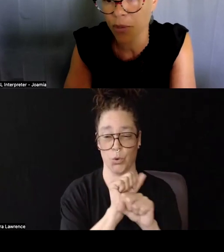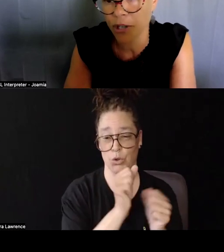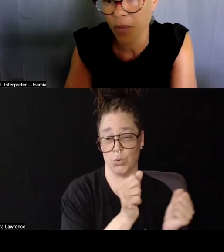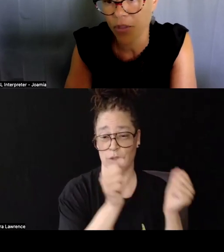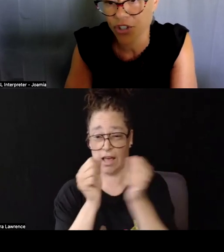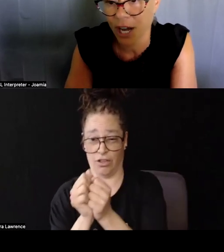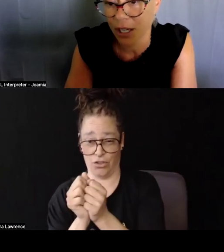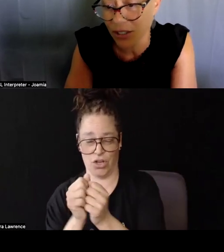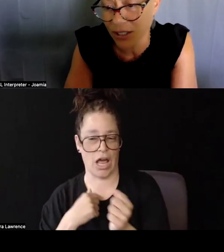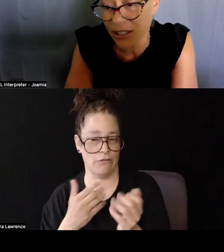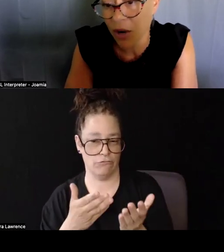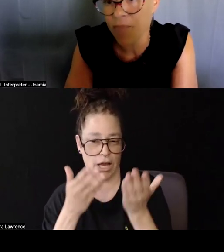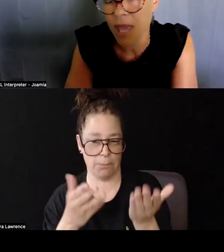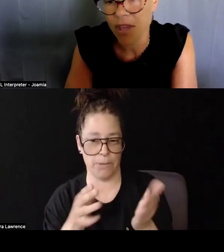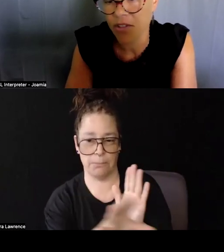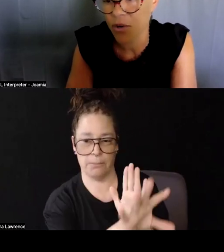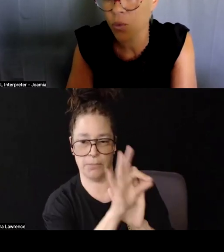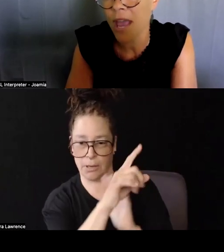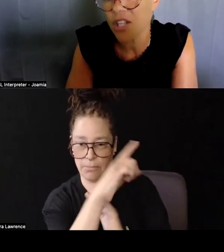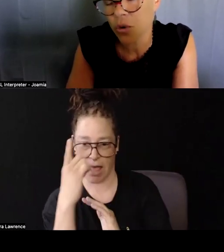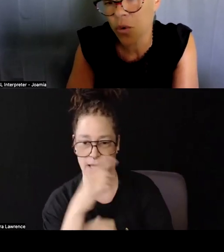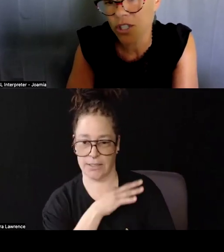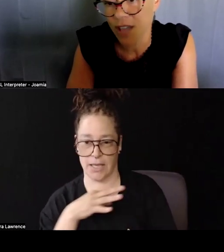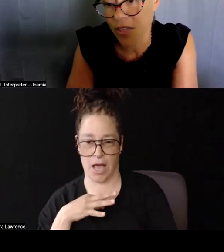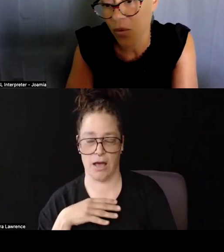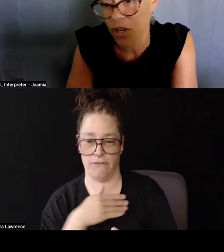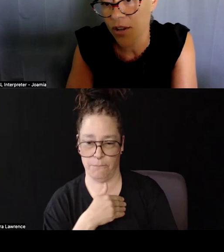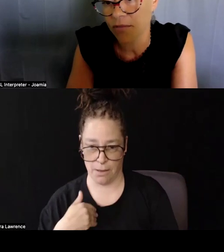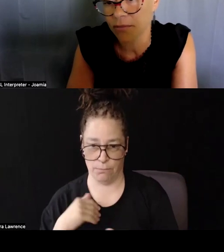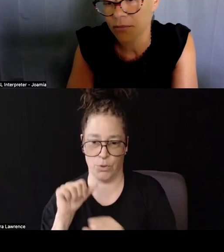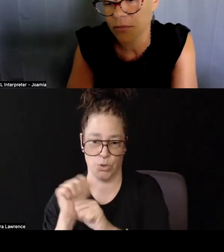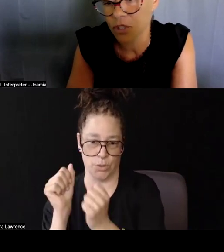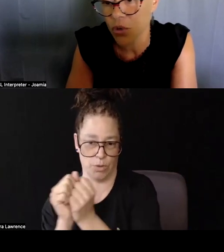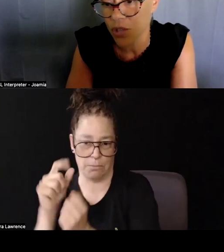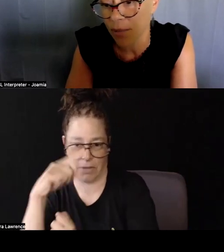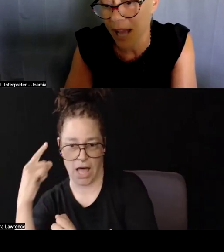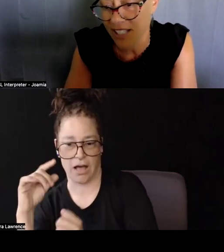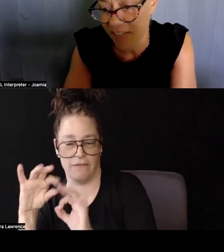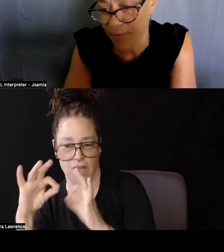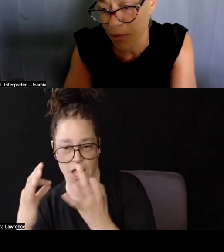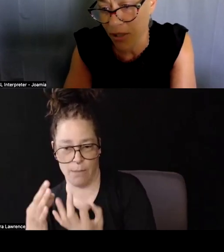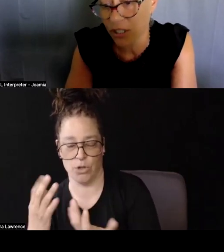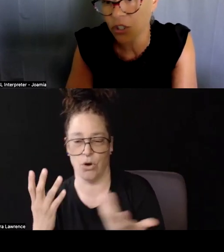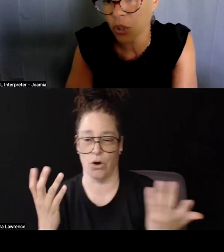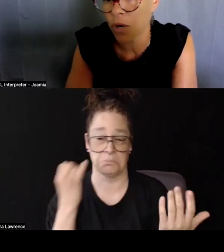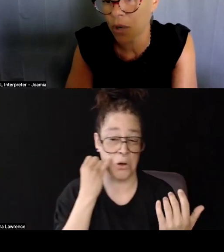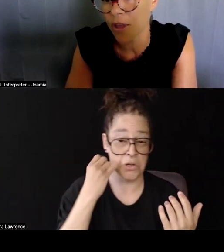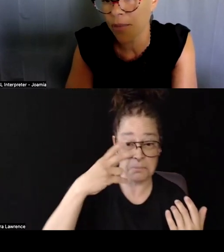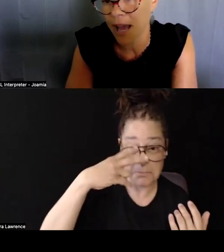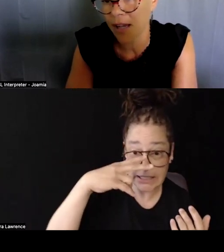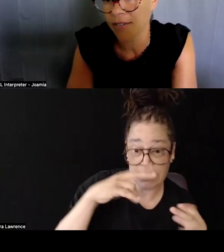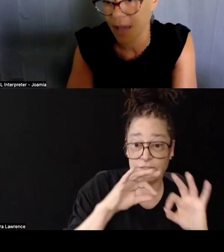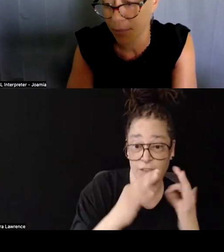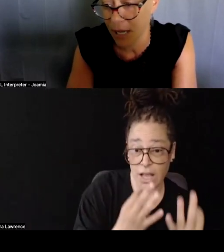unable to communicate with their child, maybe there's ways to work together where you can choose a Black staff member to work